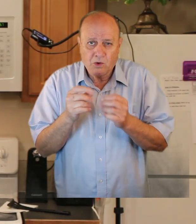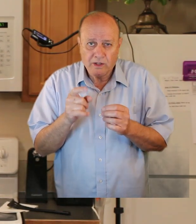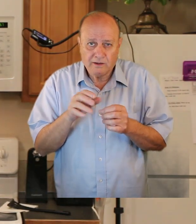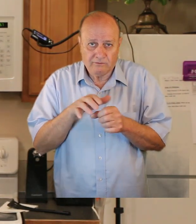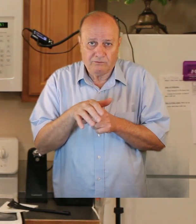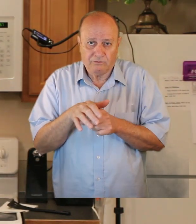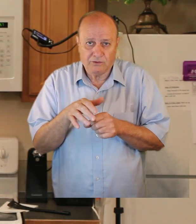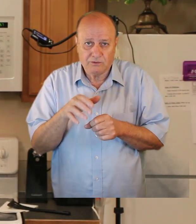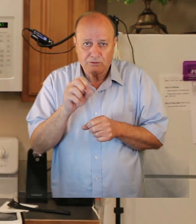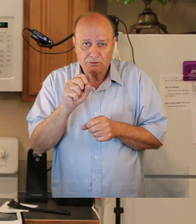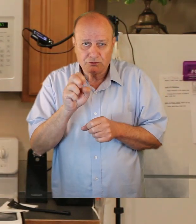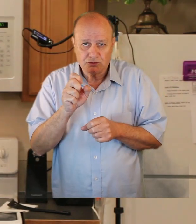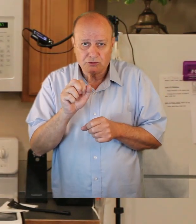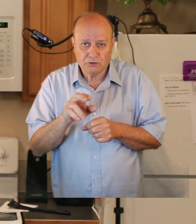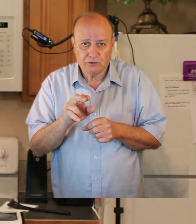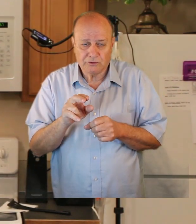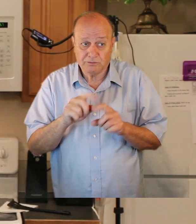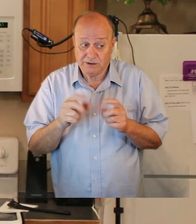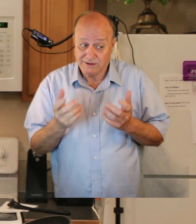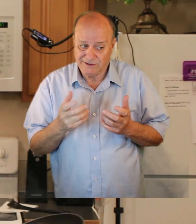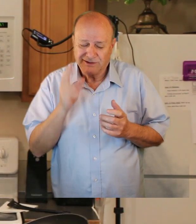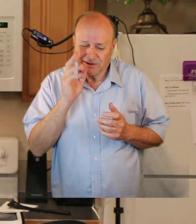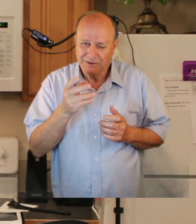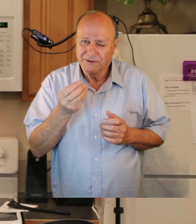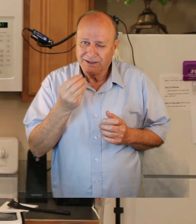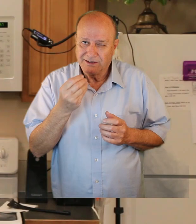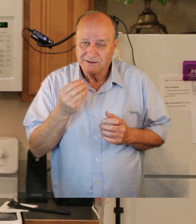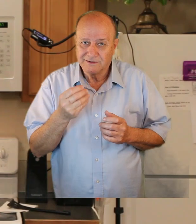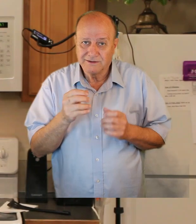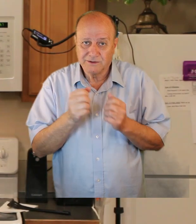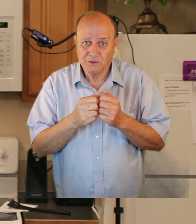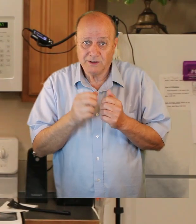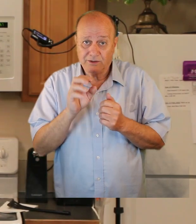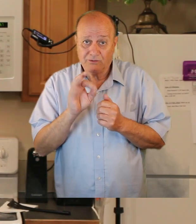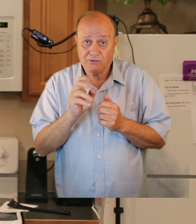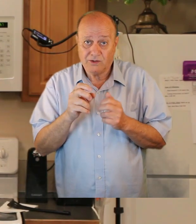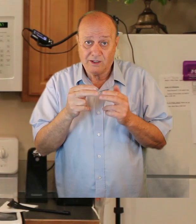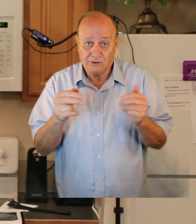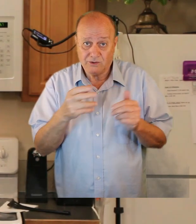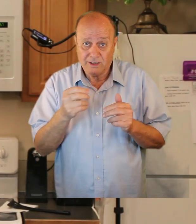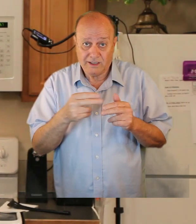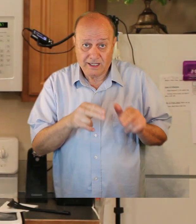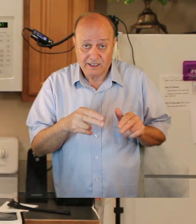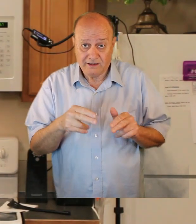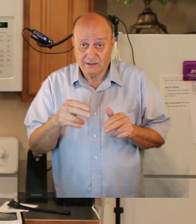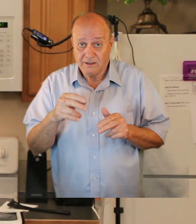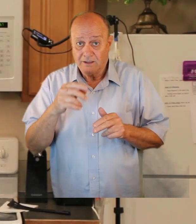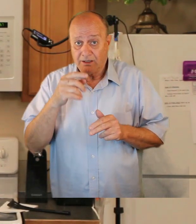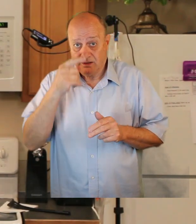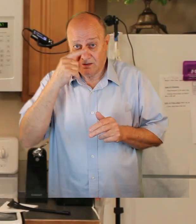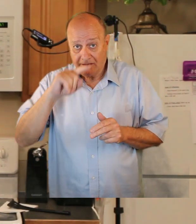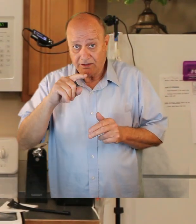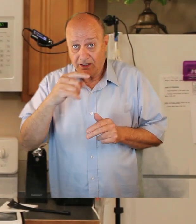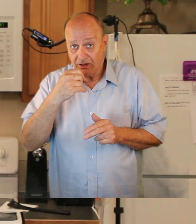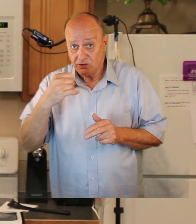full serving, but it's here. I'm going to eat it. With the fried noodle and egg, the Thai shrimp that's been